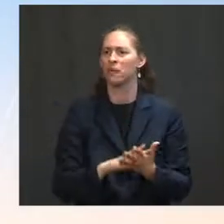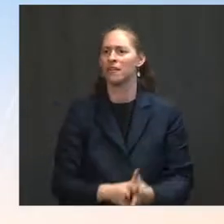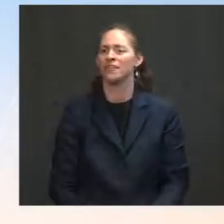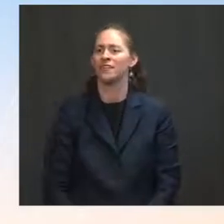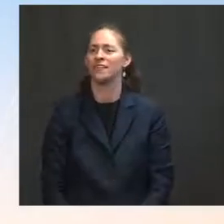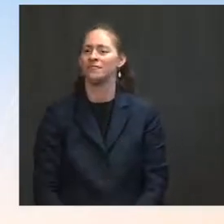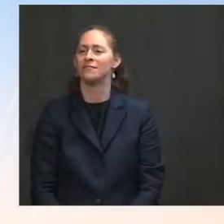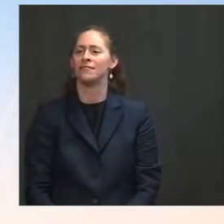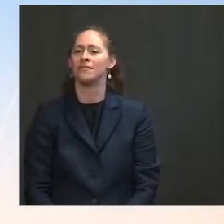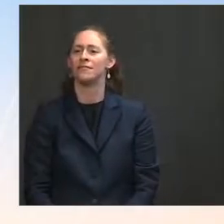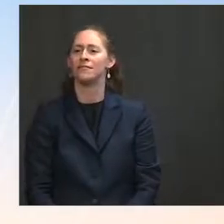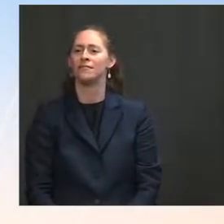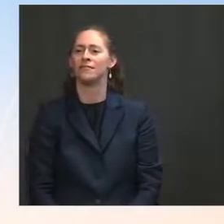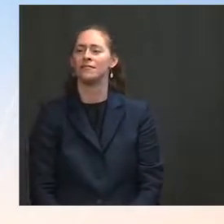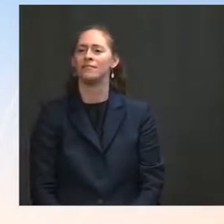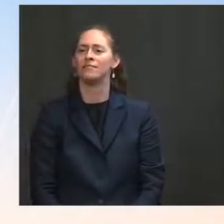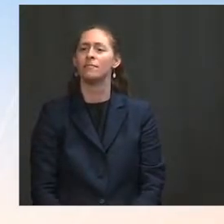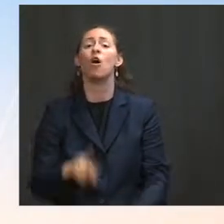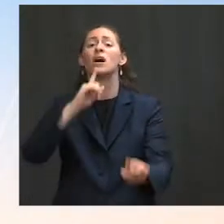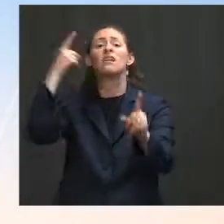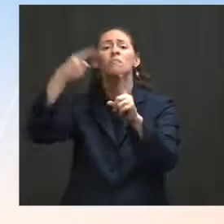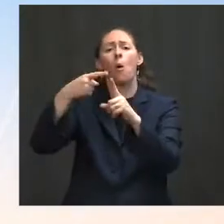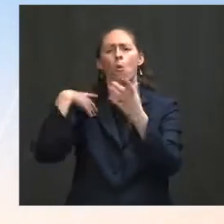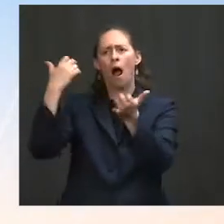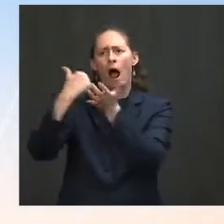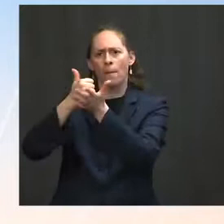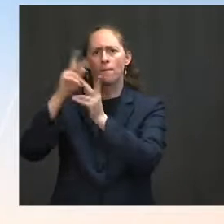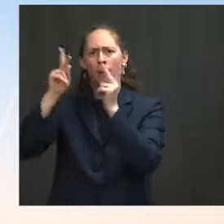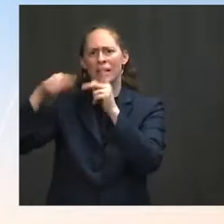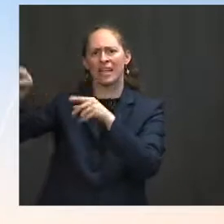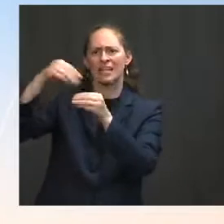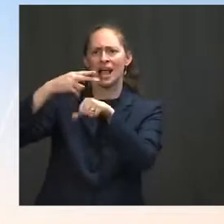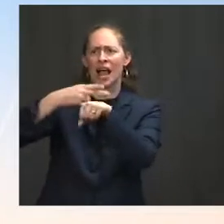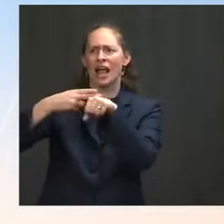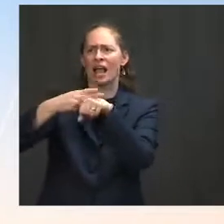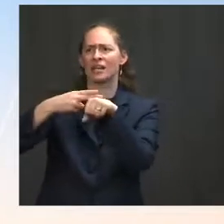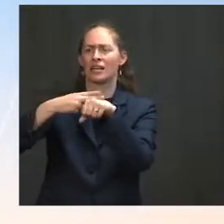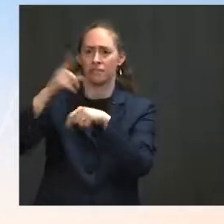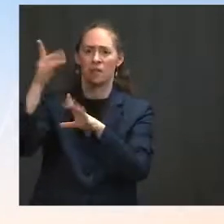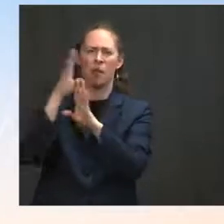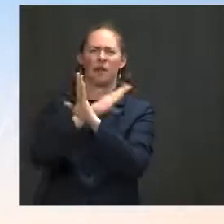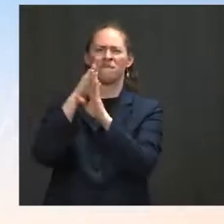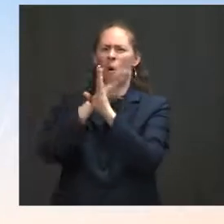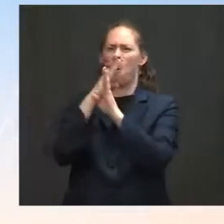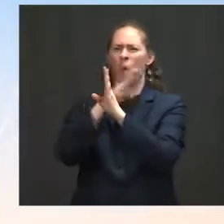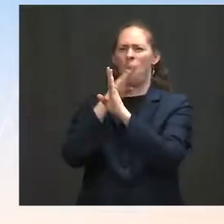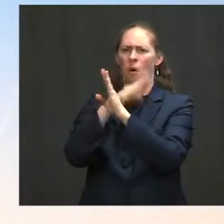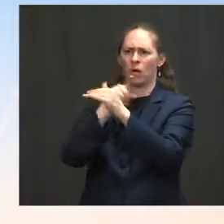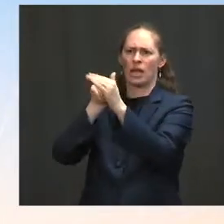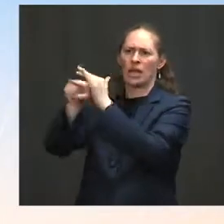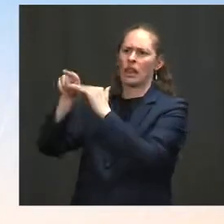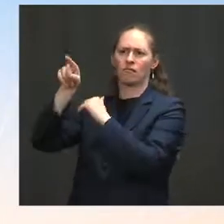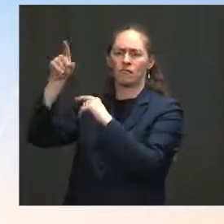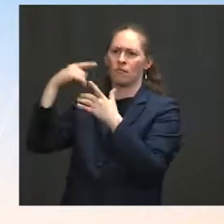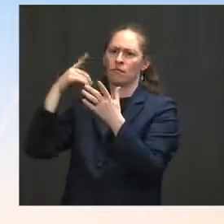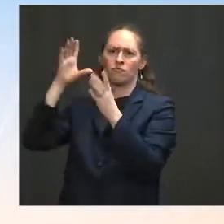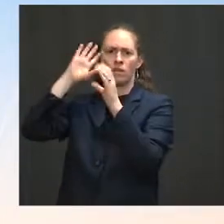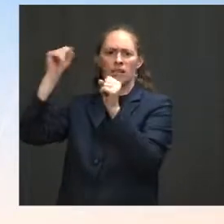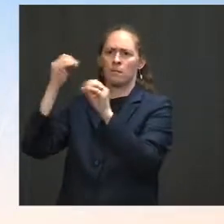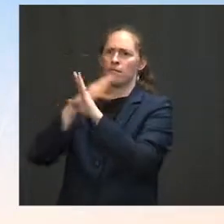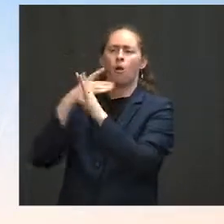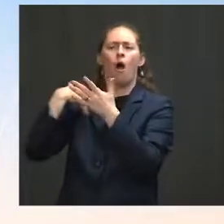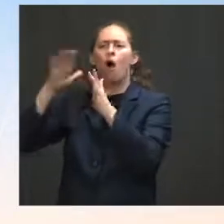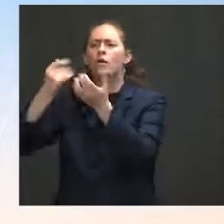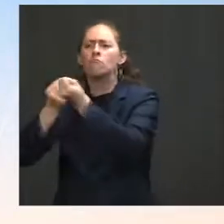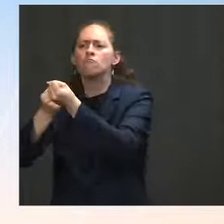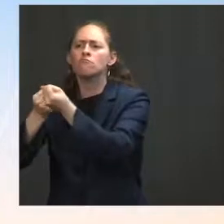time and has long been even before the assassination of the president. So the investigation is not going to impact the assistance we're providing to